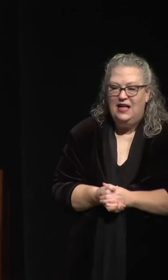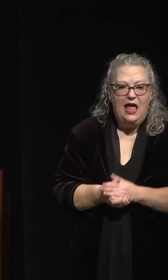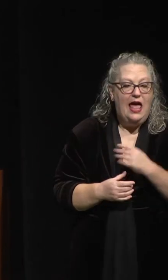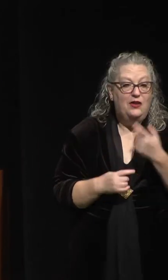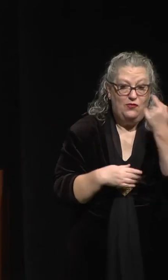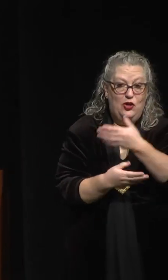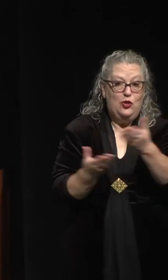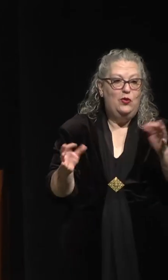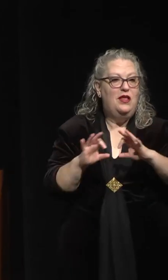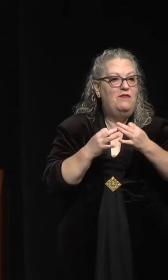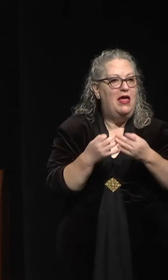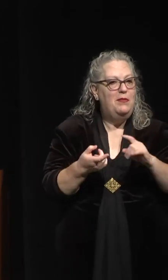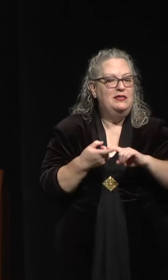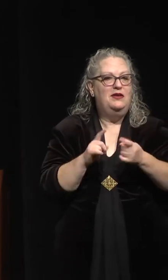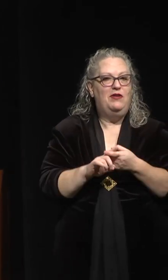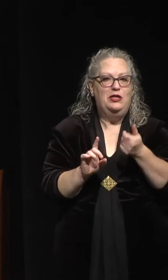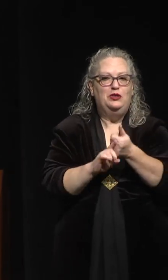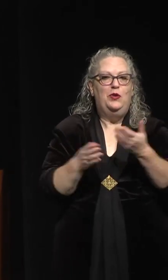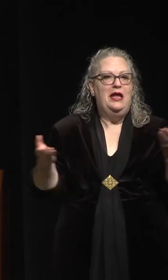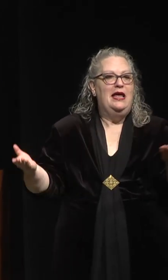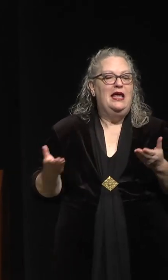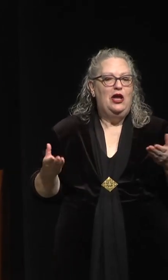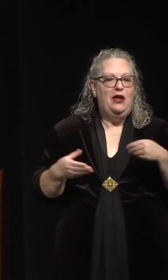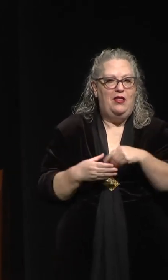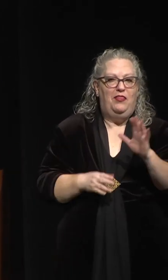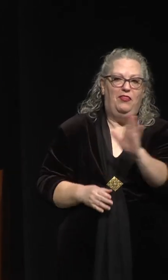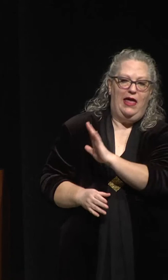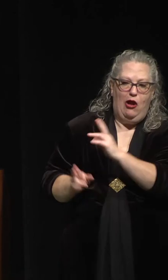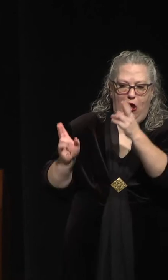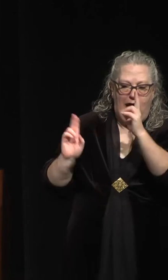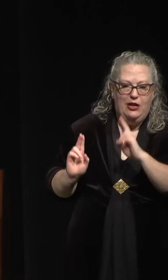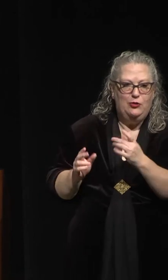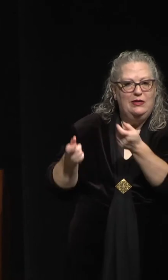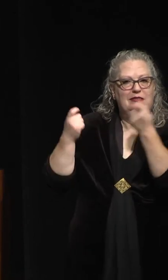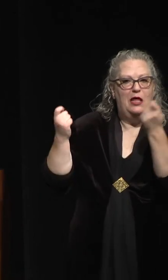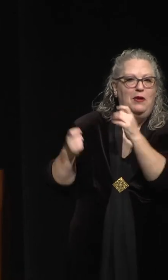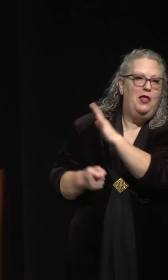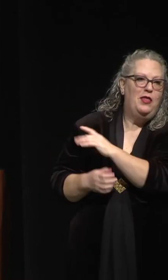And to you, the families and friends who are here in their honor and to celebrate their